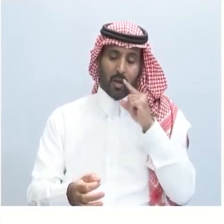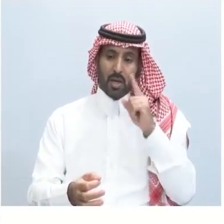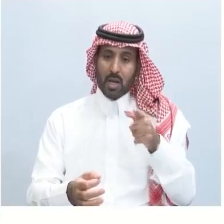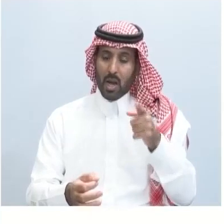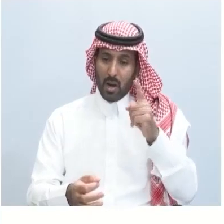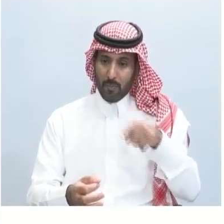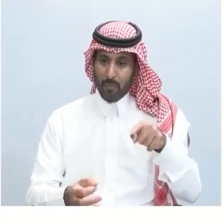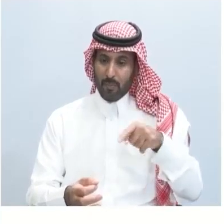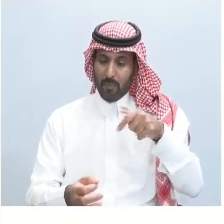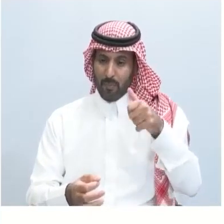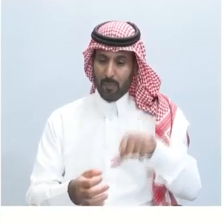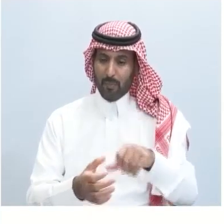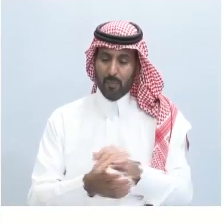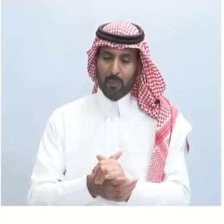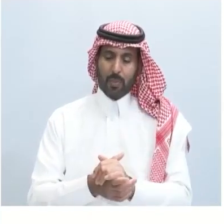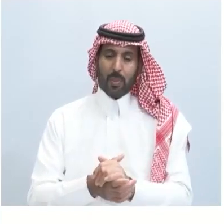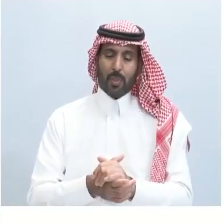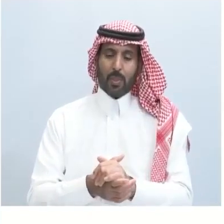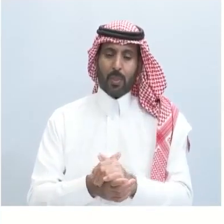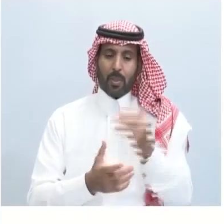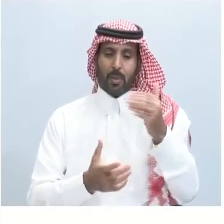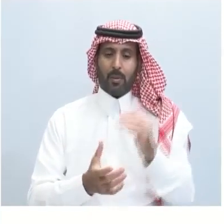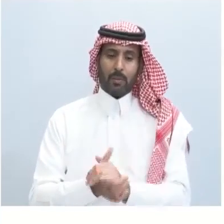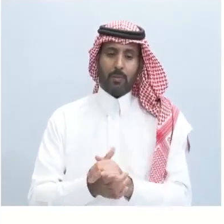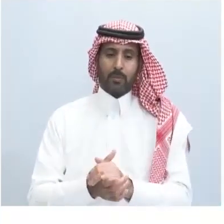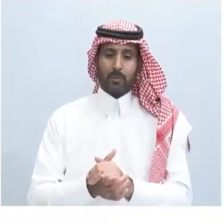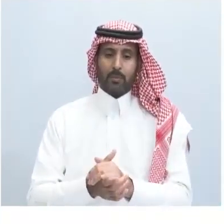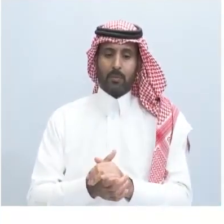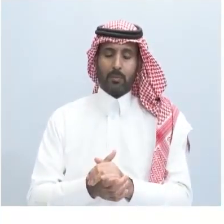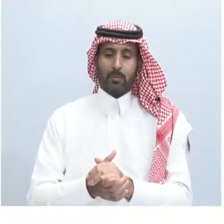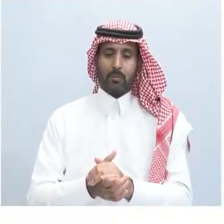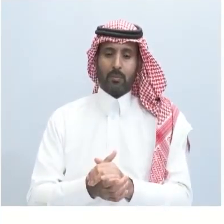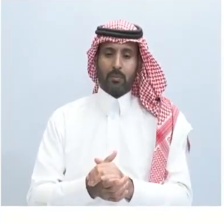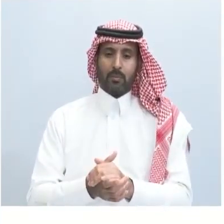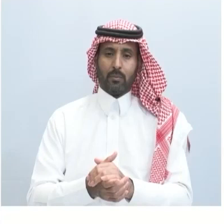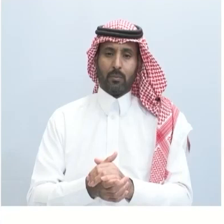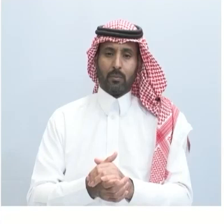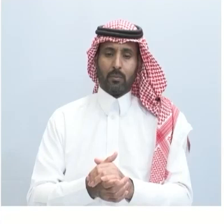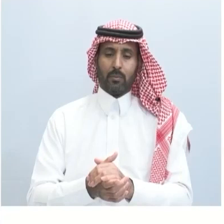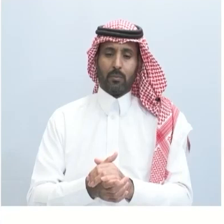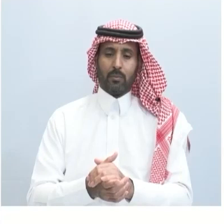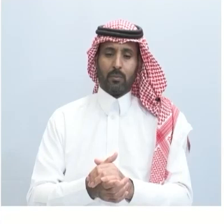penalties? 2 to 5 minutes. I think you can find this in the last of the in the ending of the